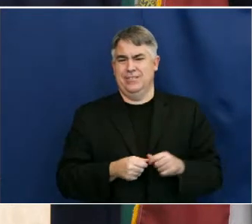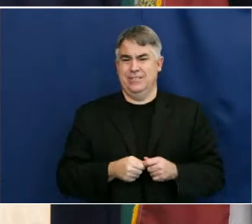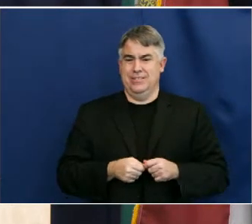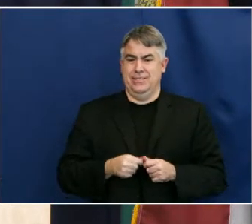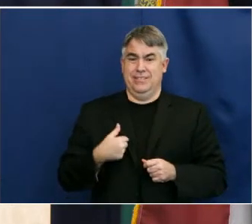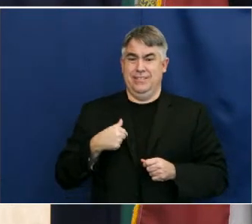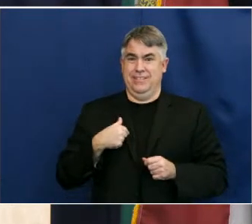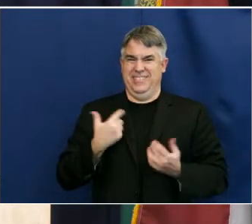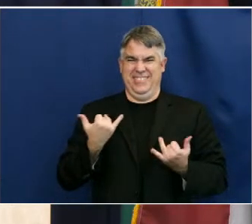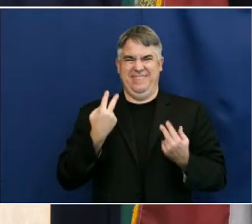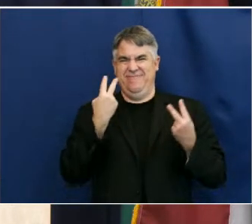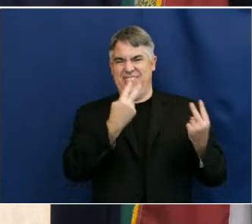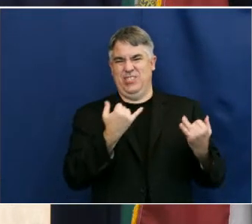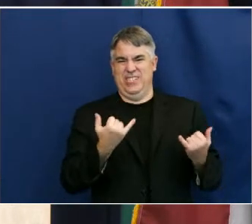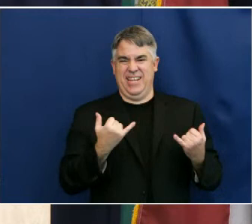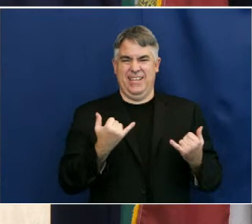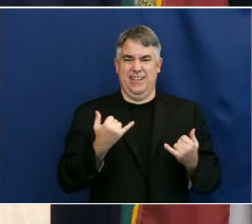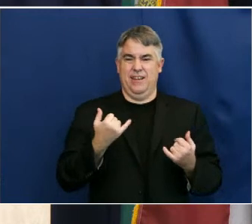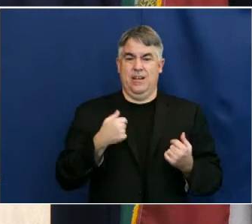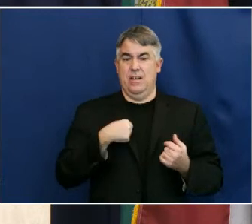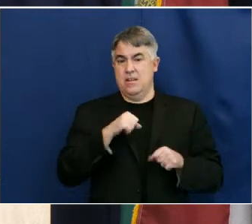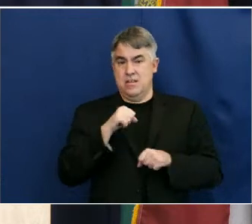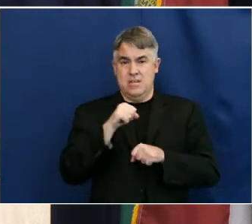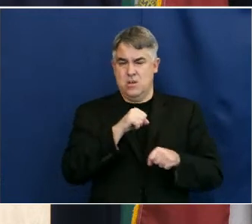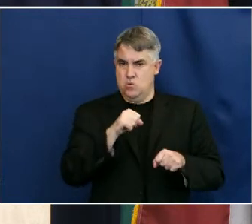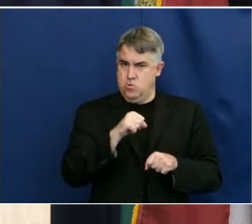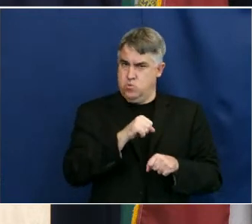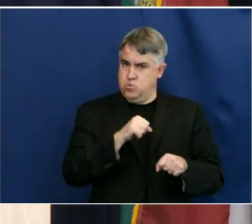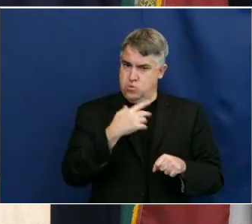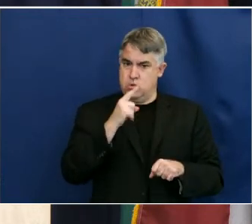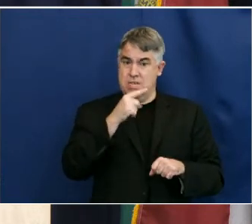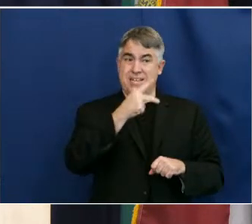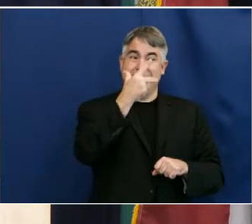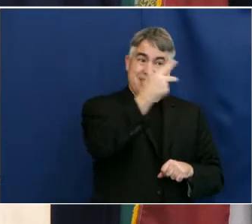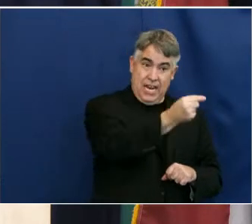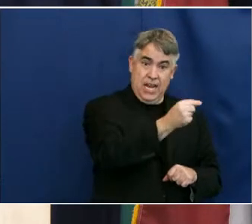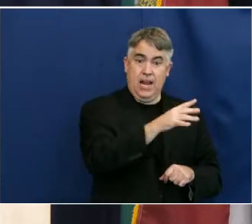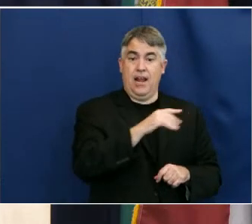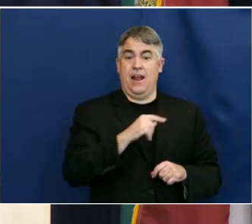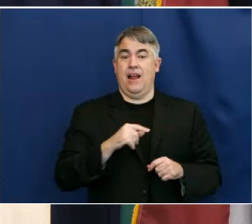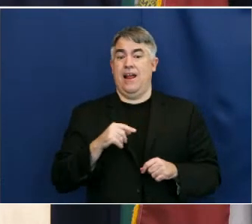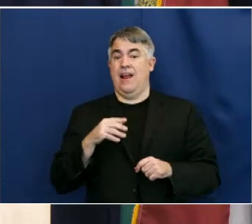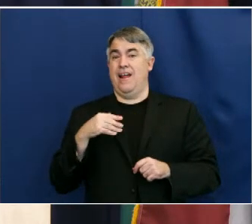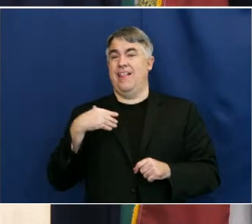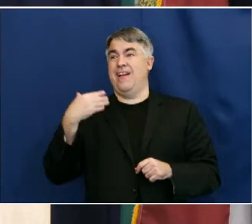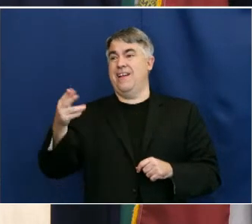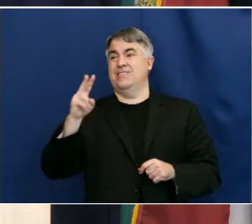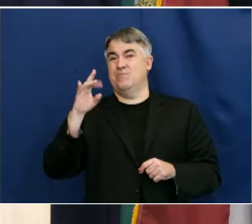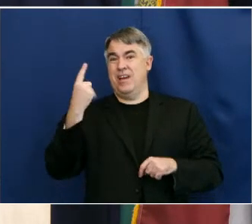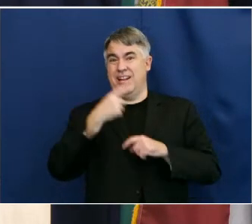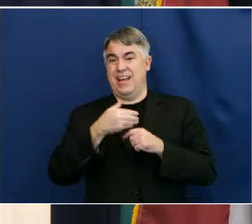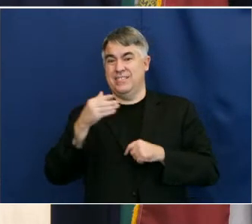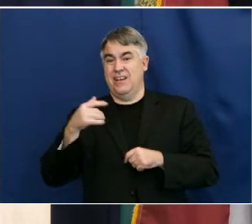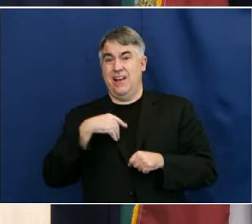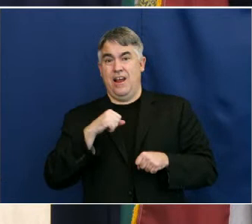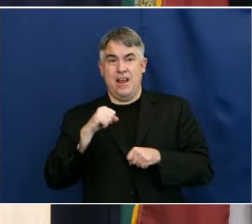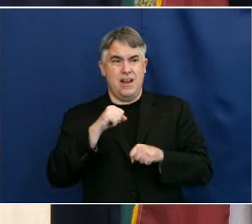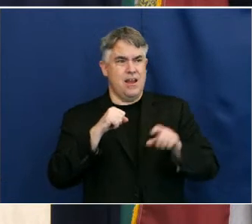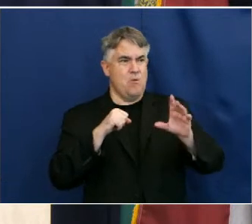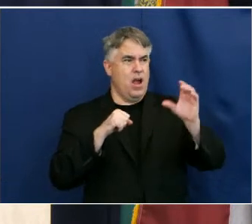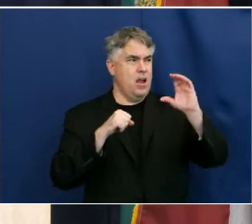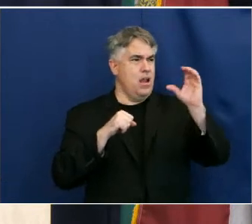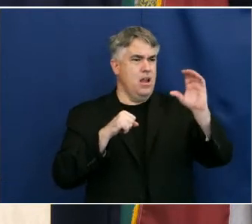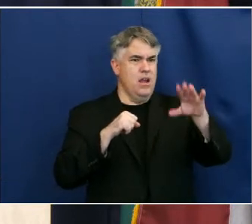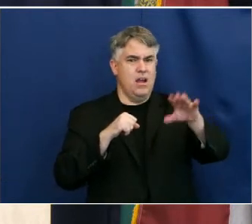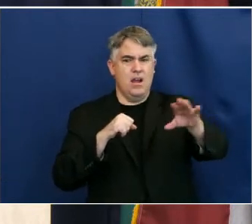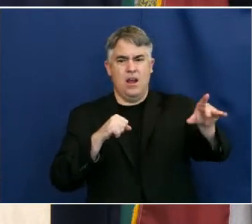to that same site and have to match that same person 21 or 28 days longer, it would be easier to offer them a J&J vaccine and they